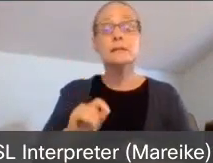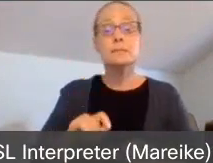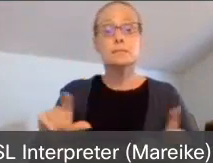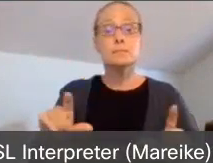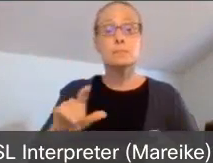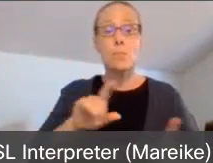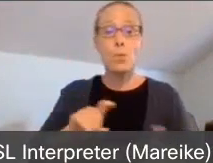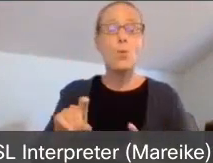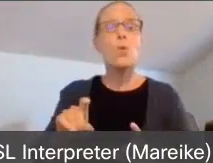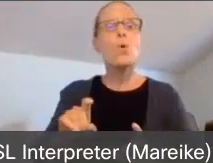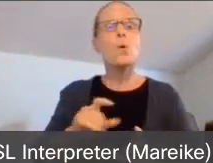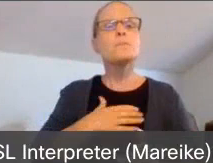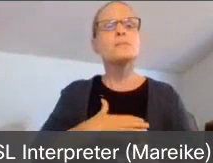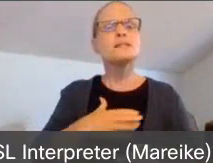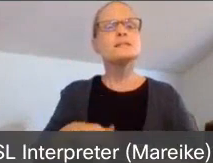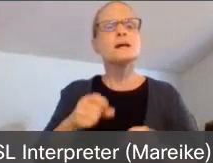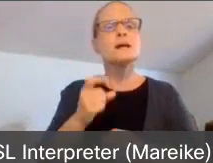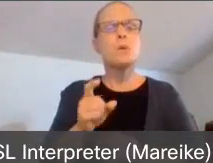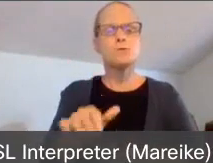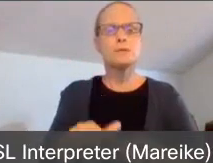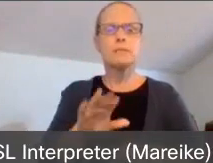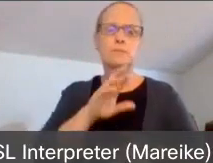your response.